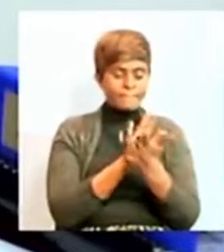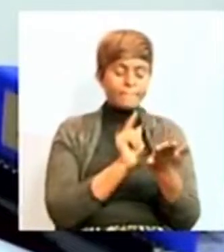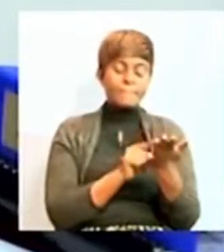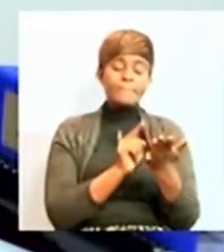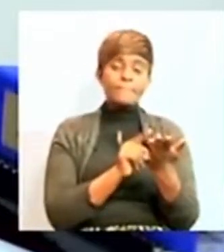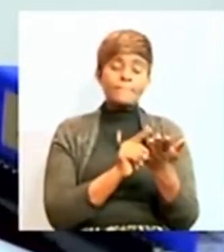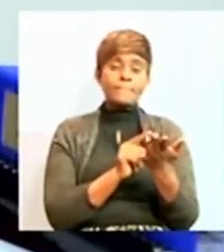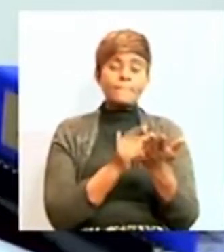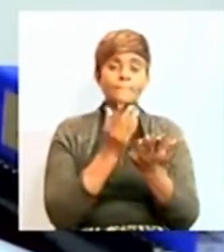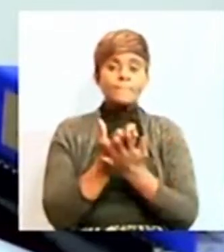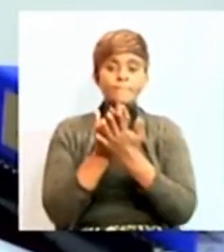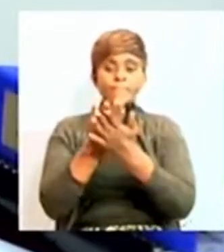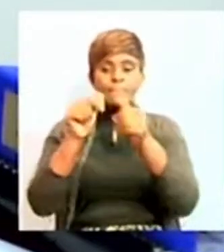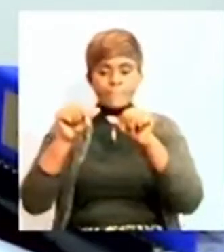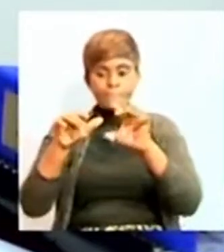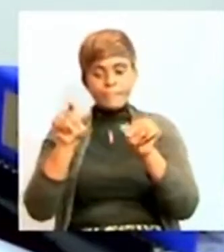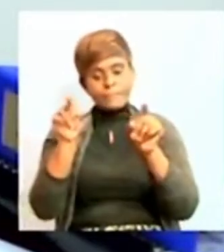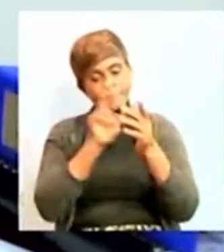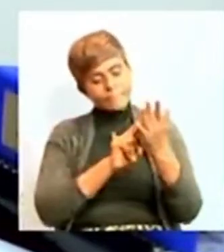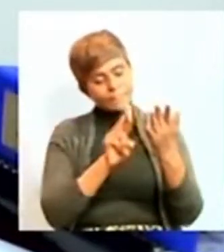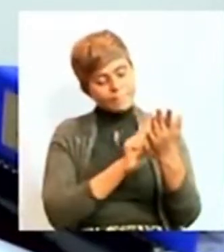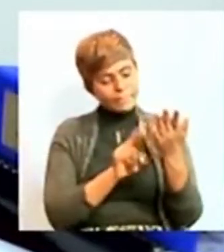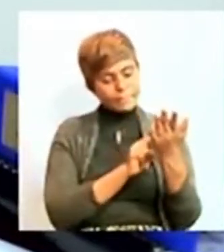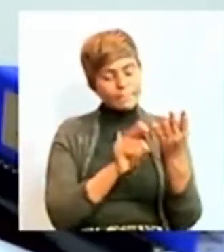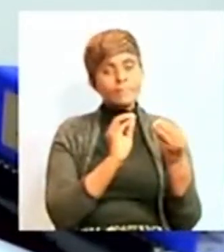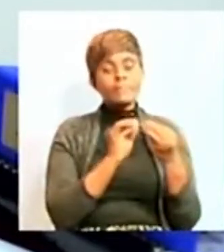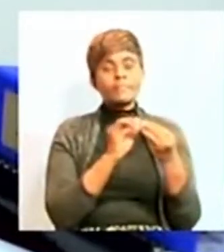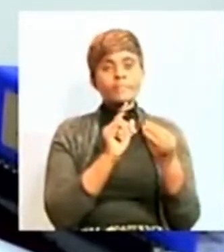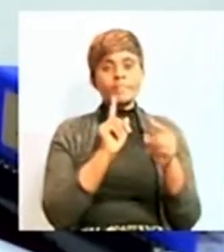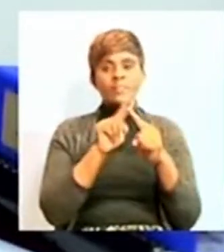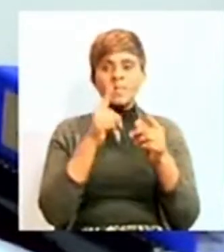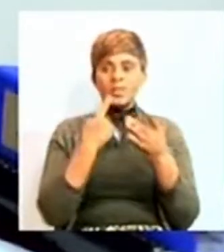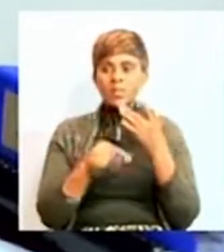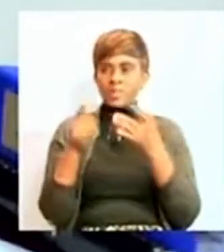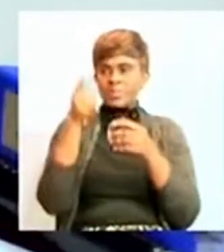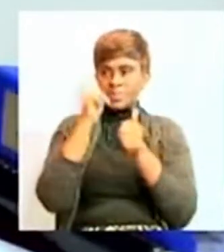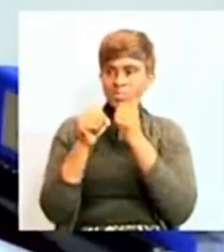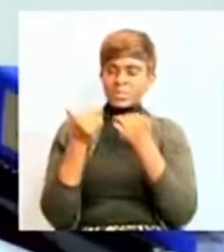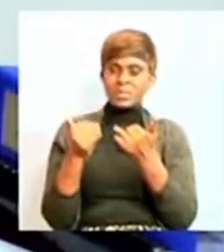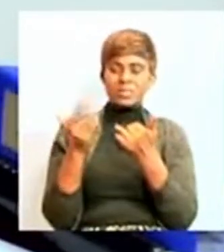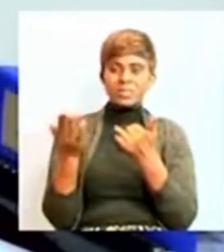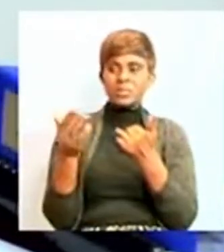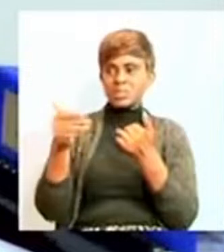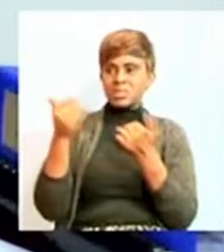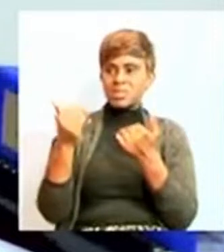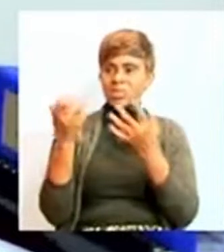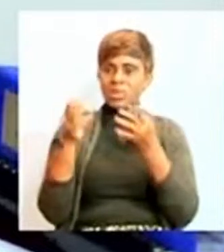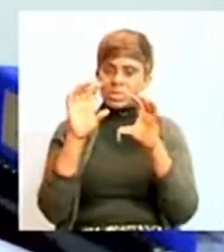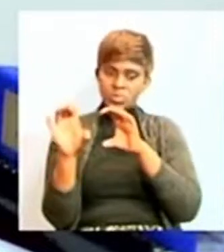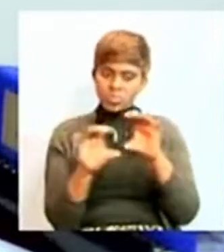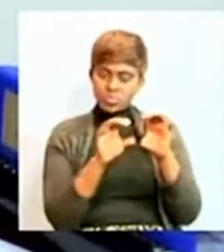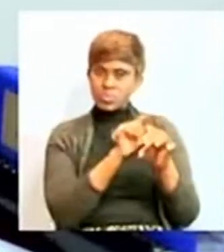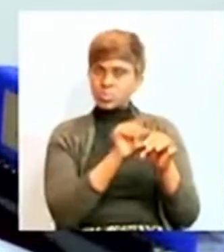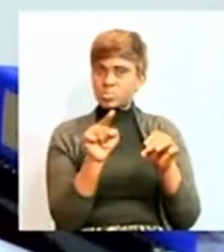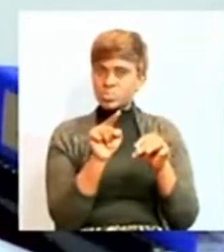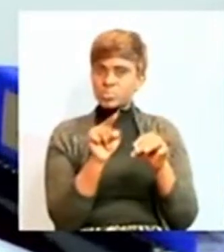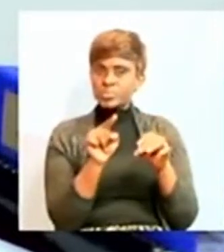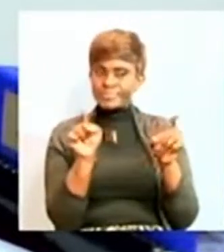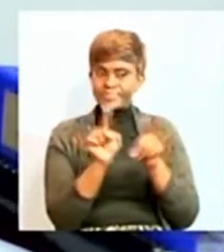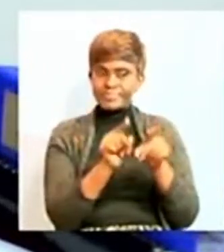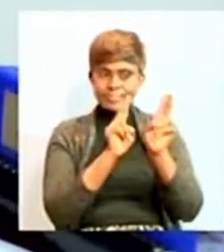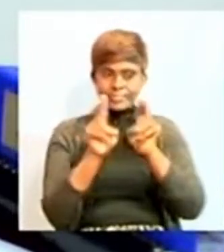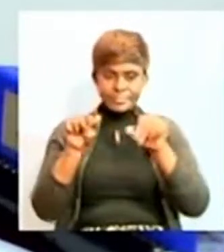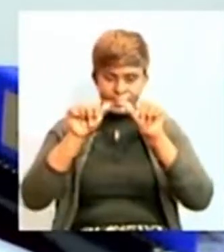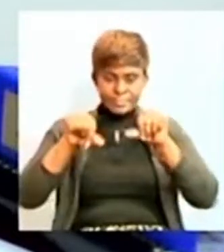to the auditor to go through. But because now you want to do it to answer